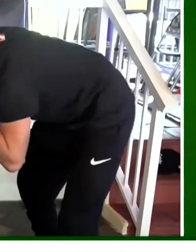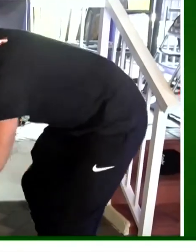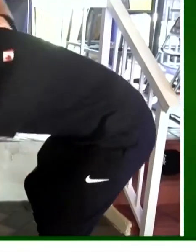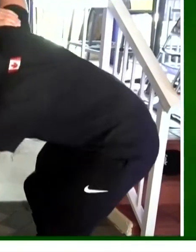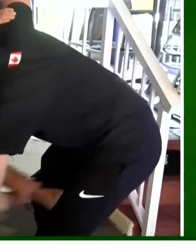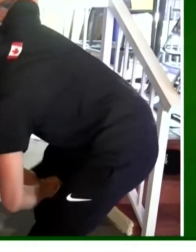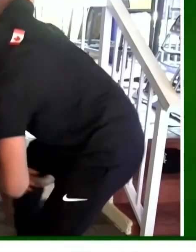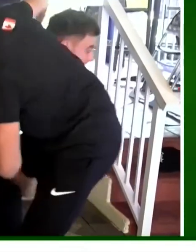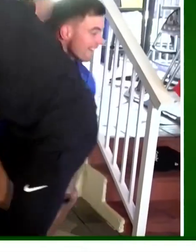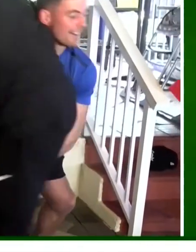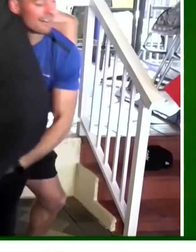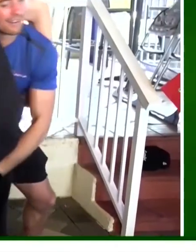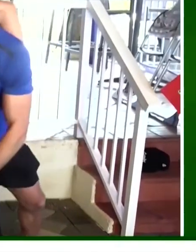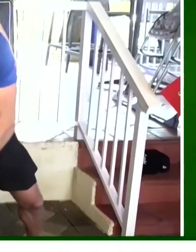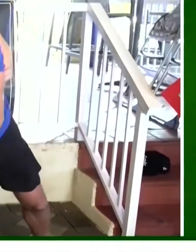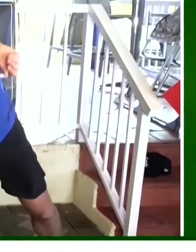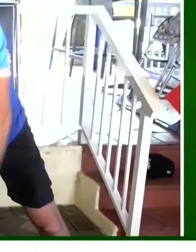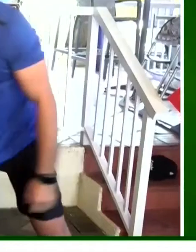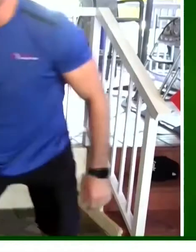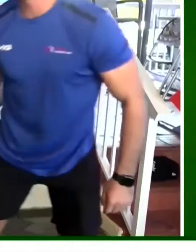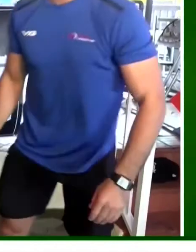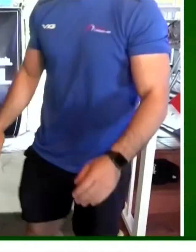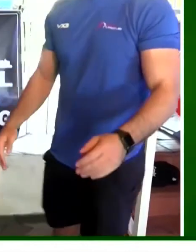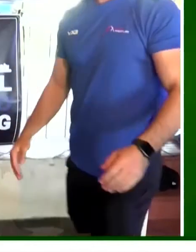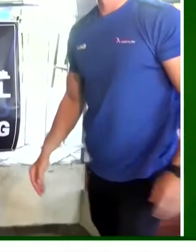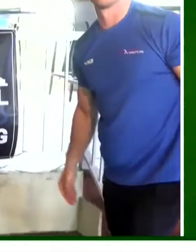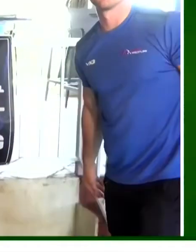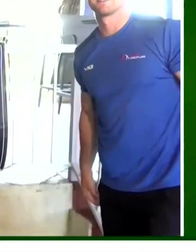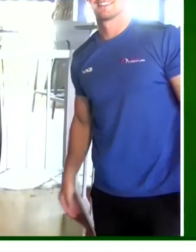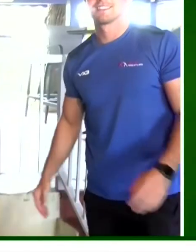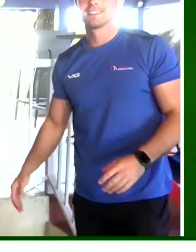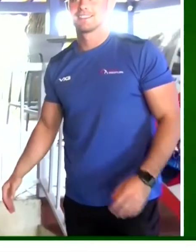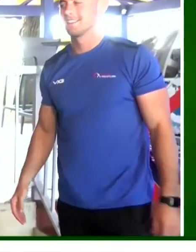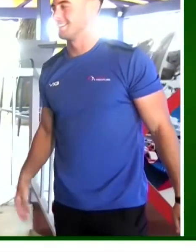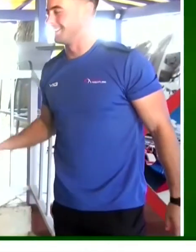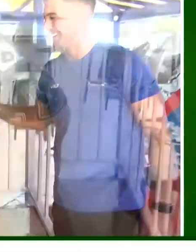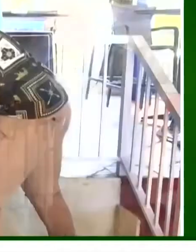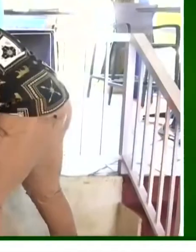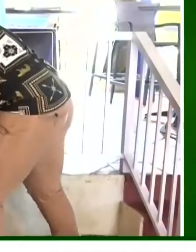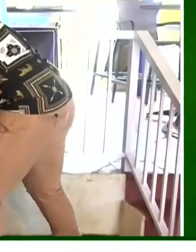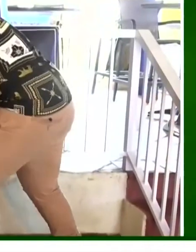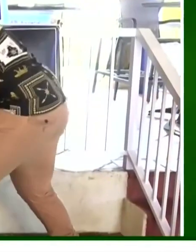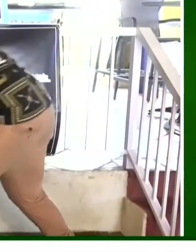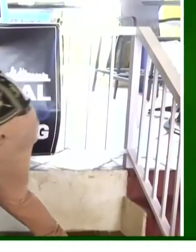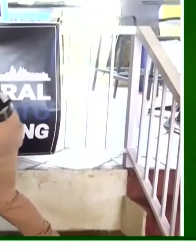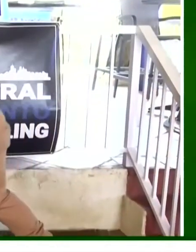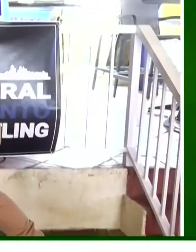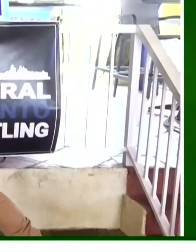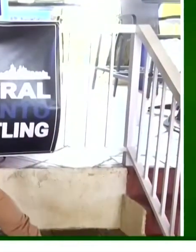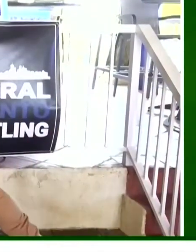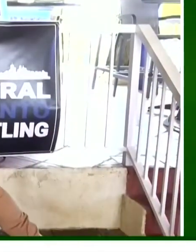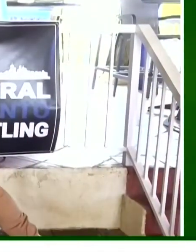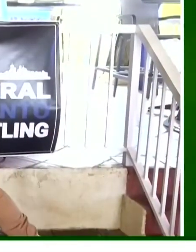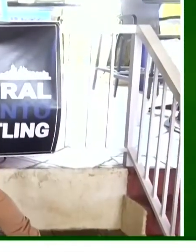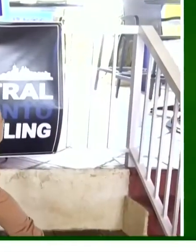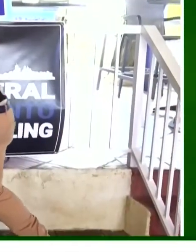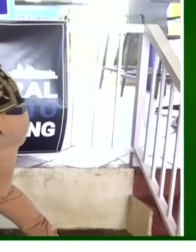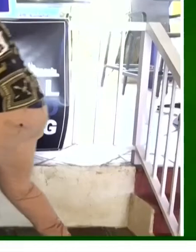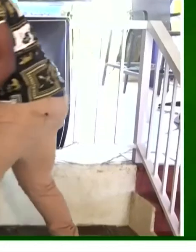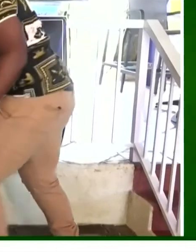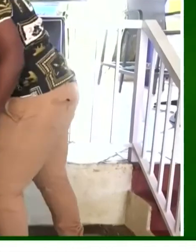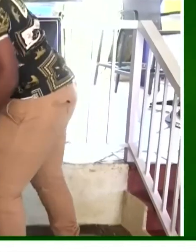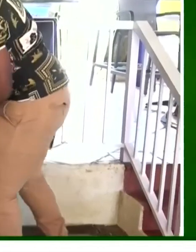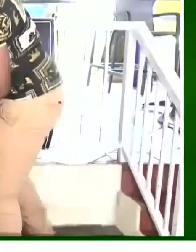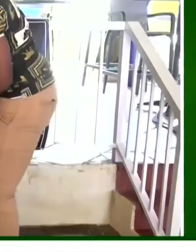4 categories in both the men and women's sections. The men's section caters to athletes in the 70 kilogram to up